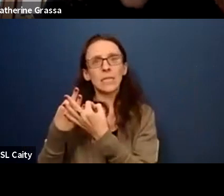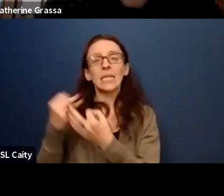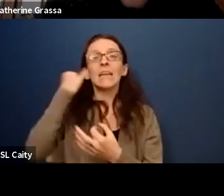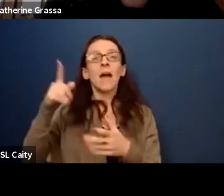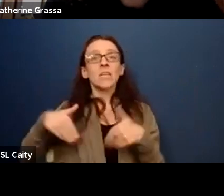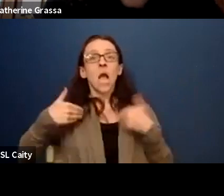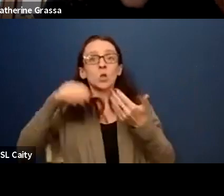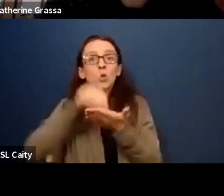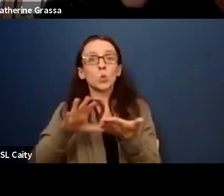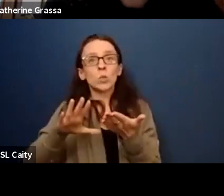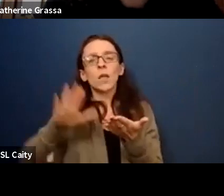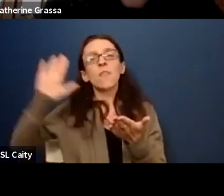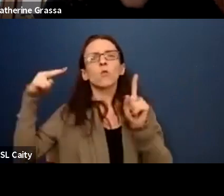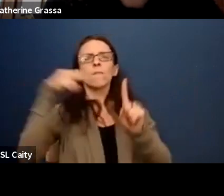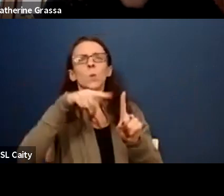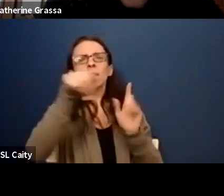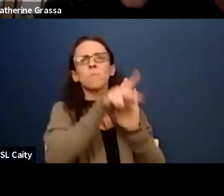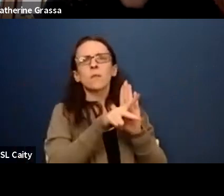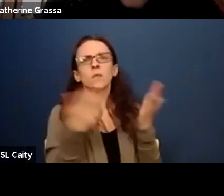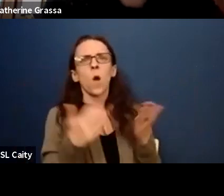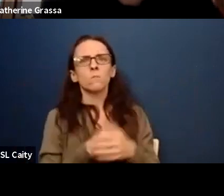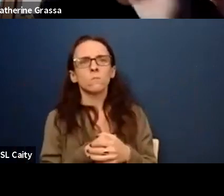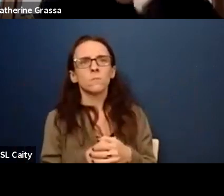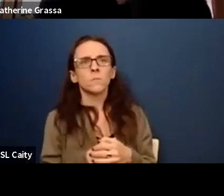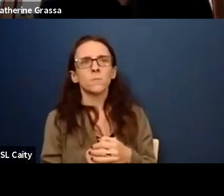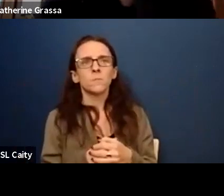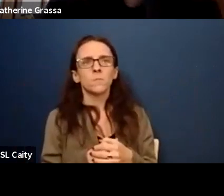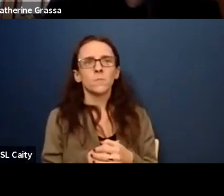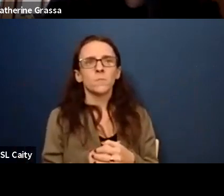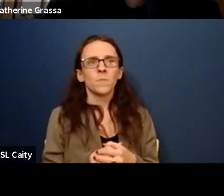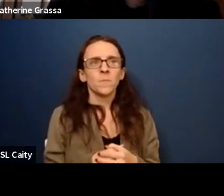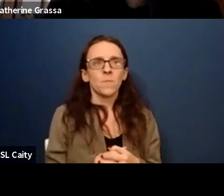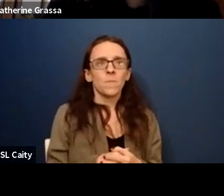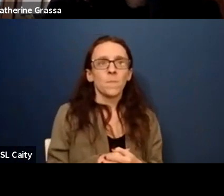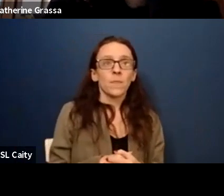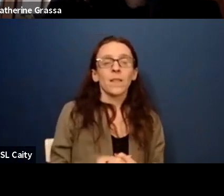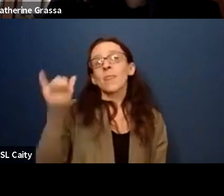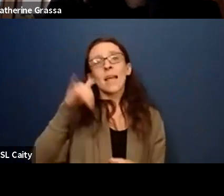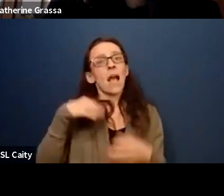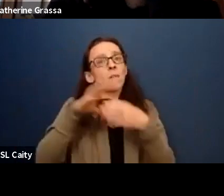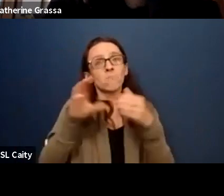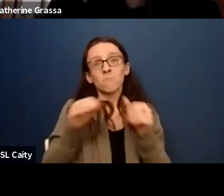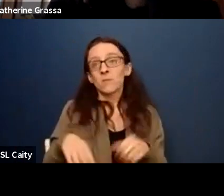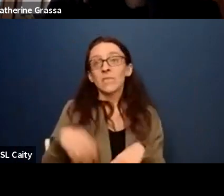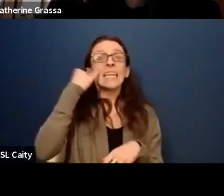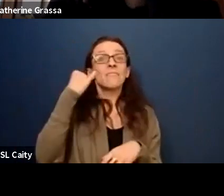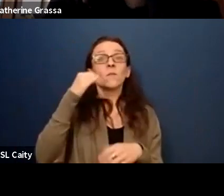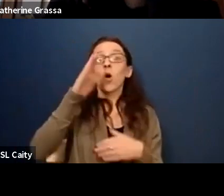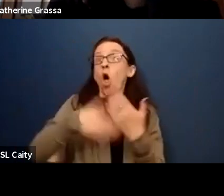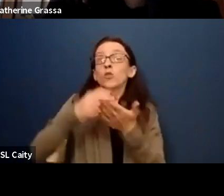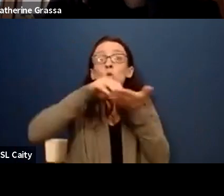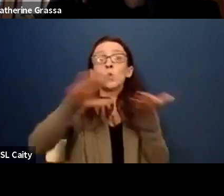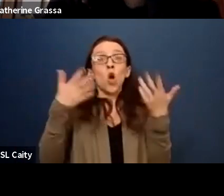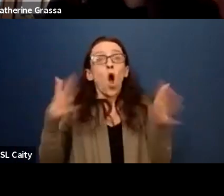policy, because objectively, I'd happily enroll students who were admitted this way and it would solve a lot of challenges, but I